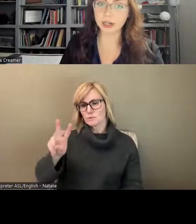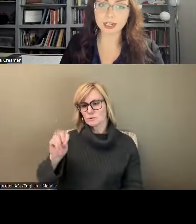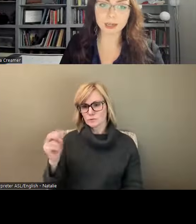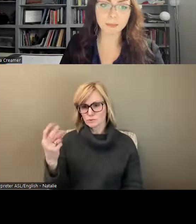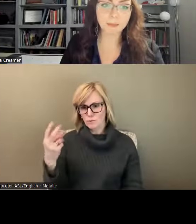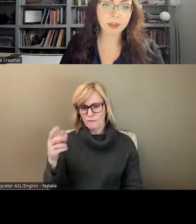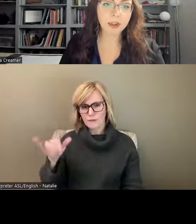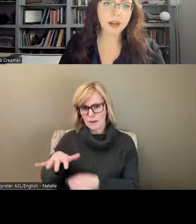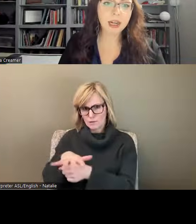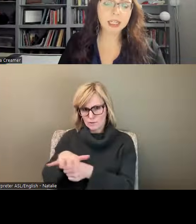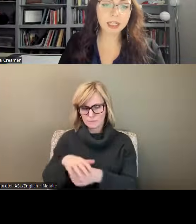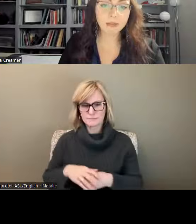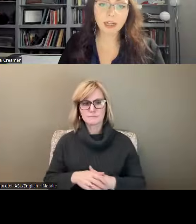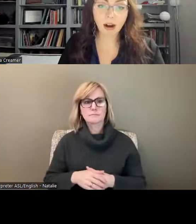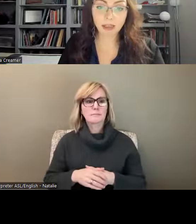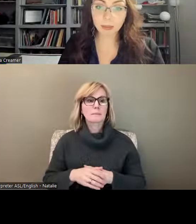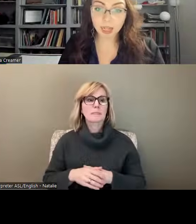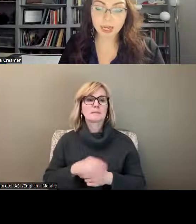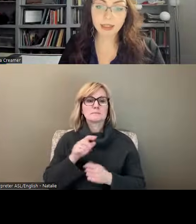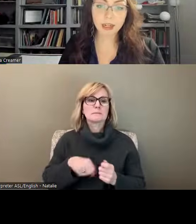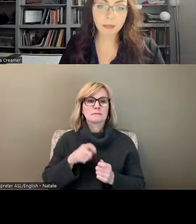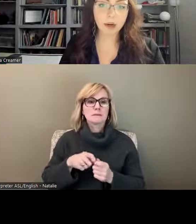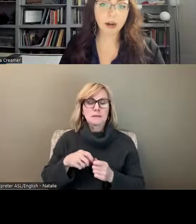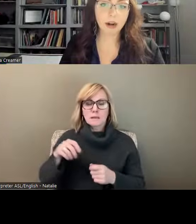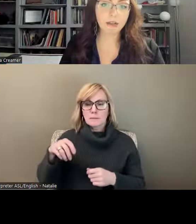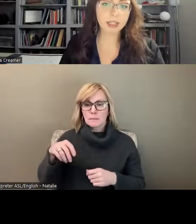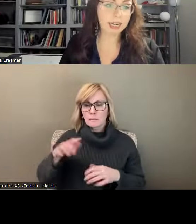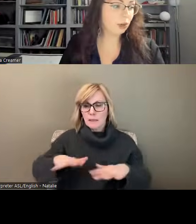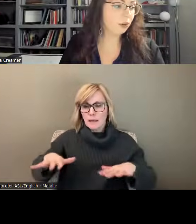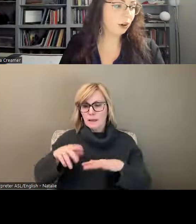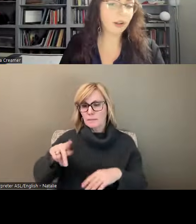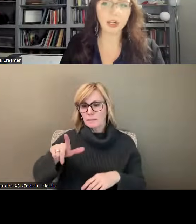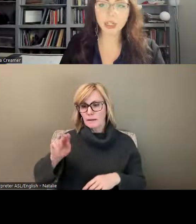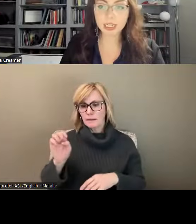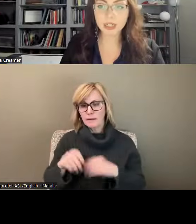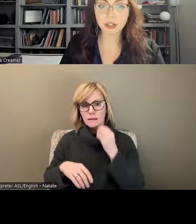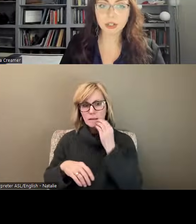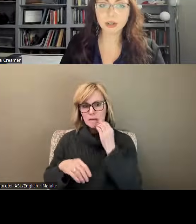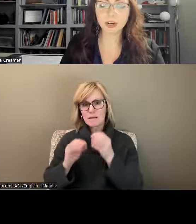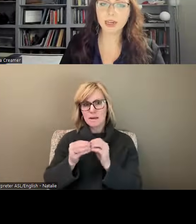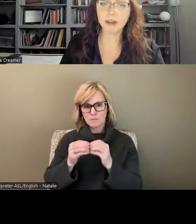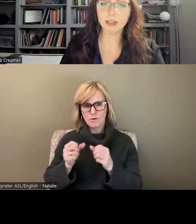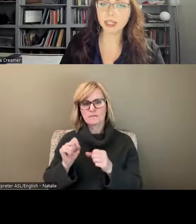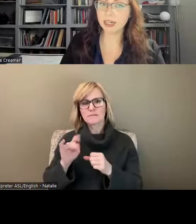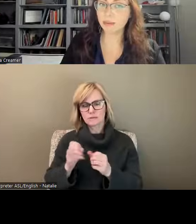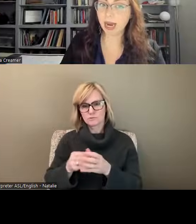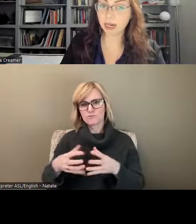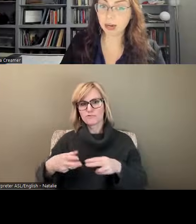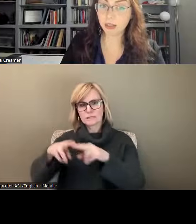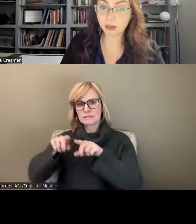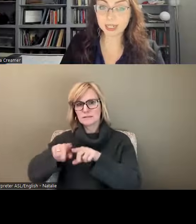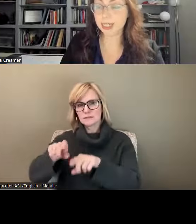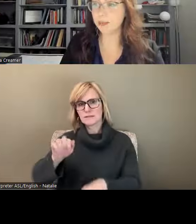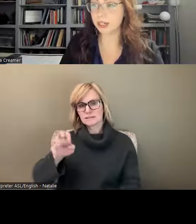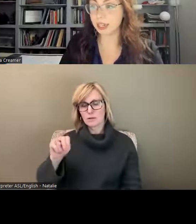Iraqi Kurdistan. Specifically on the plain, the number of sites overall increased during the reign of the Assyrian Empire